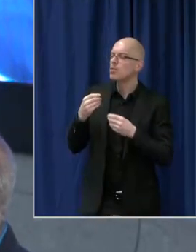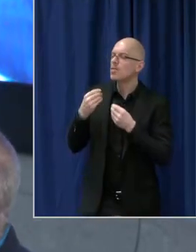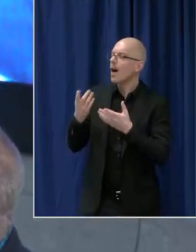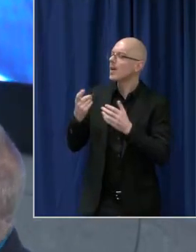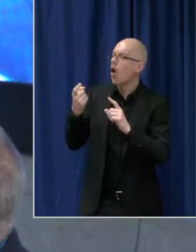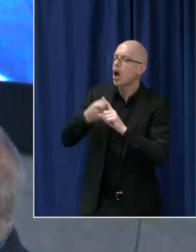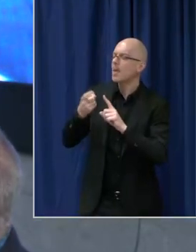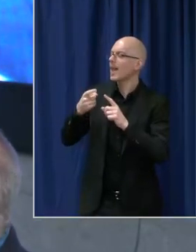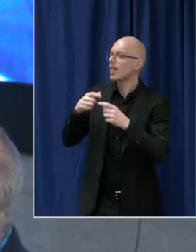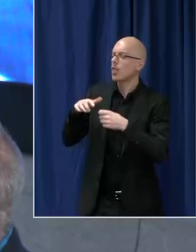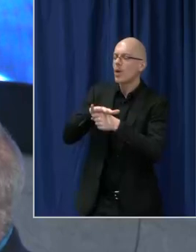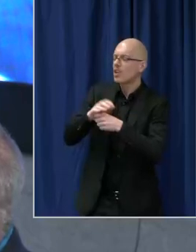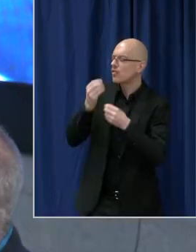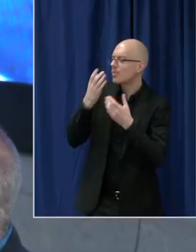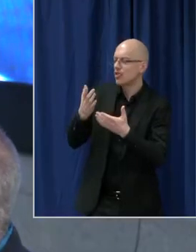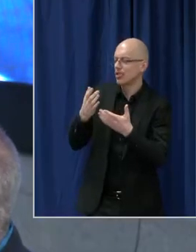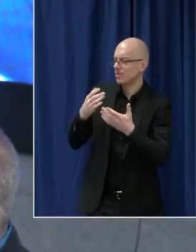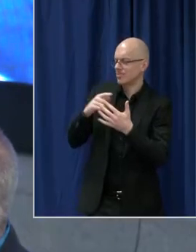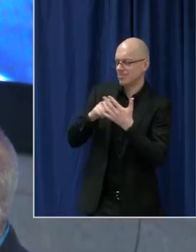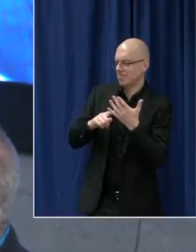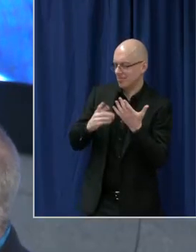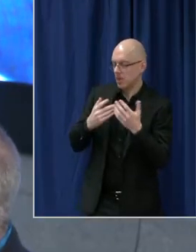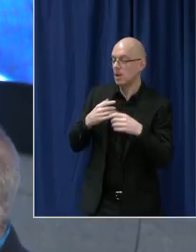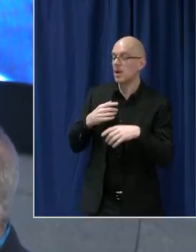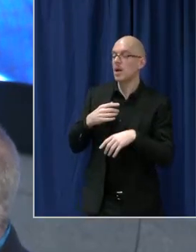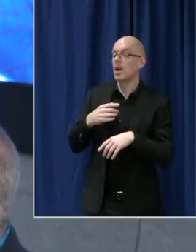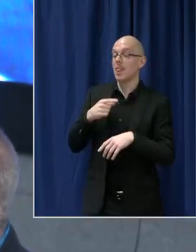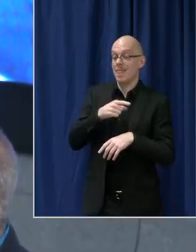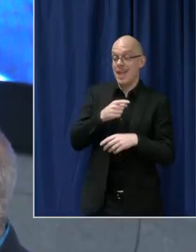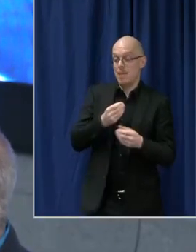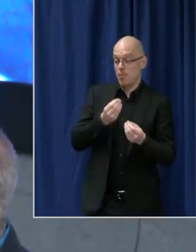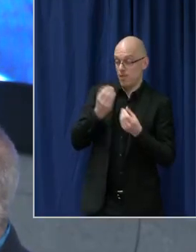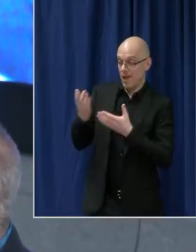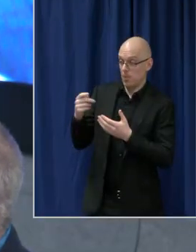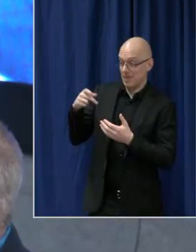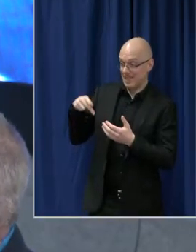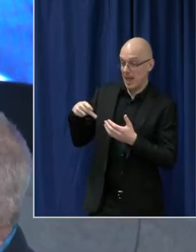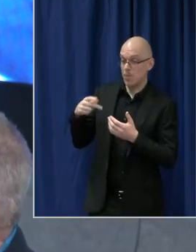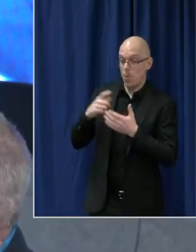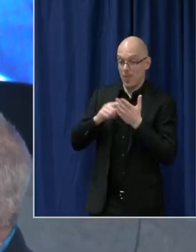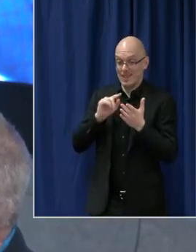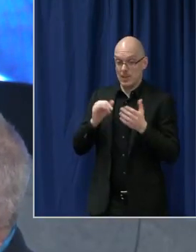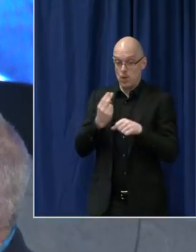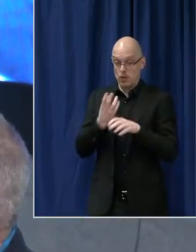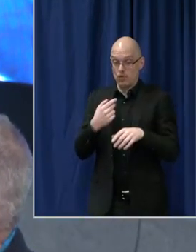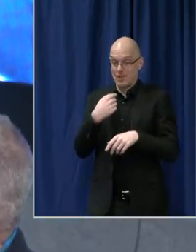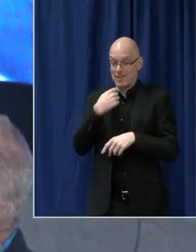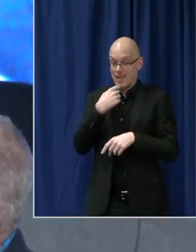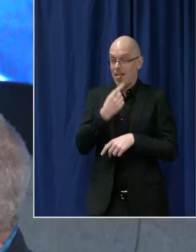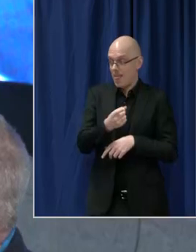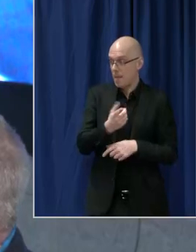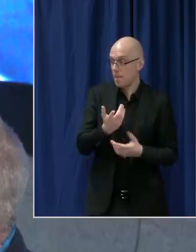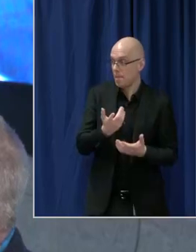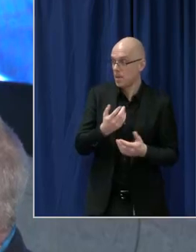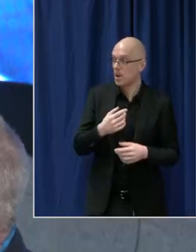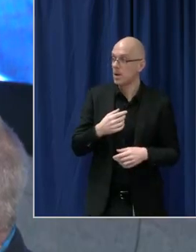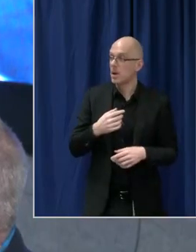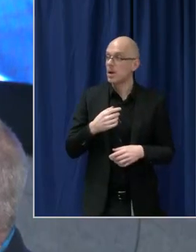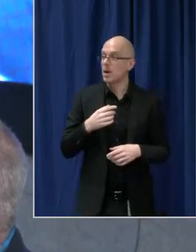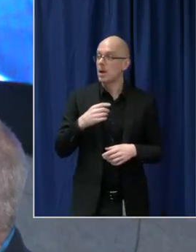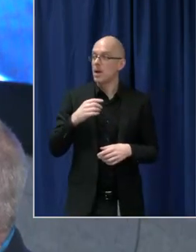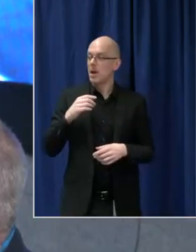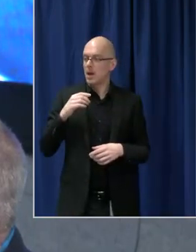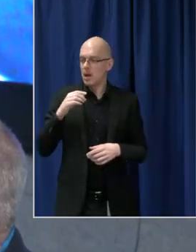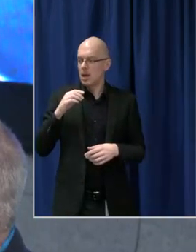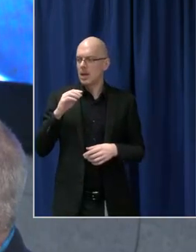like that. They're going to provide to the PSAP what the TTY user is telling them. Okay, I remain